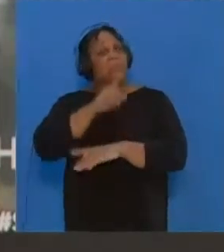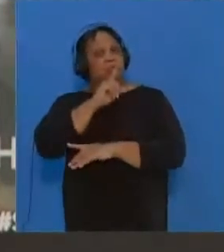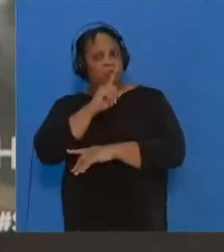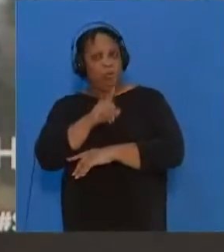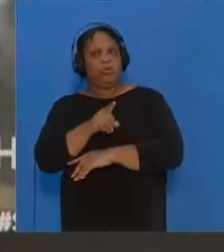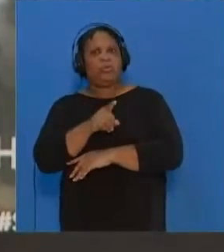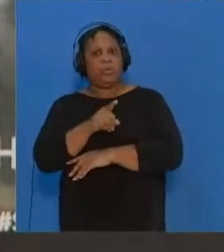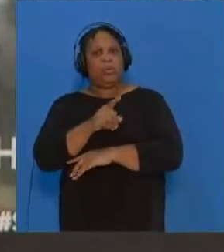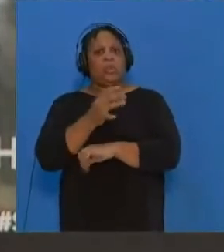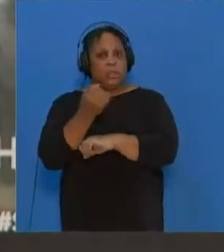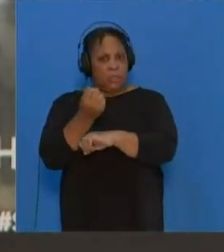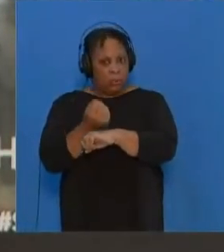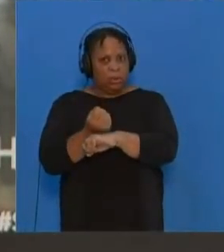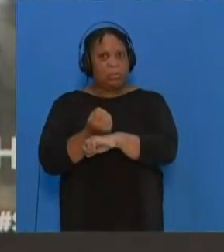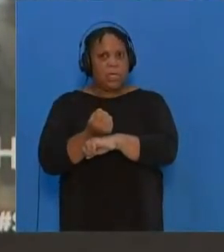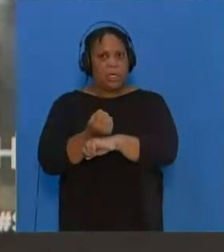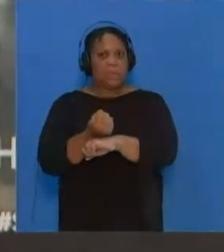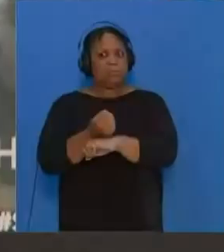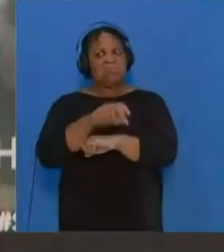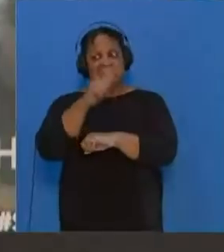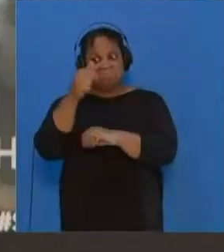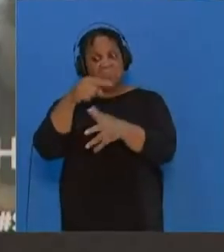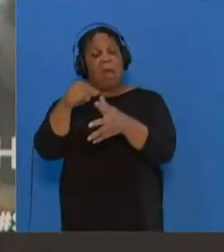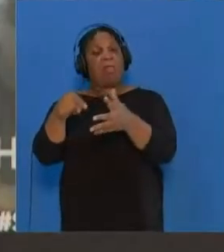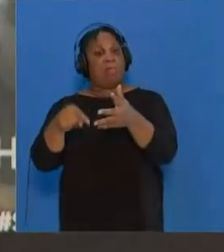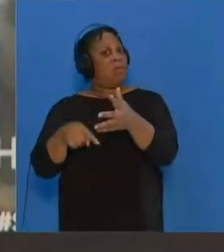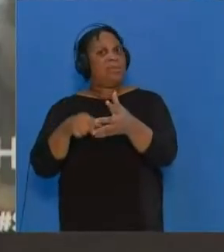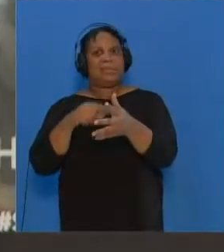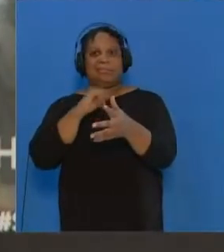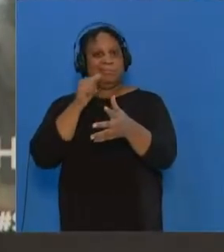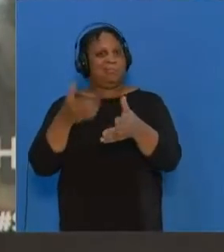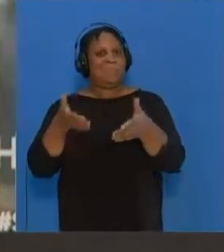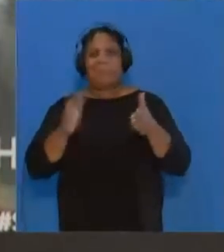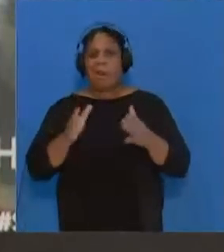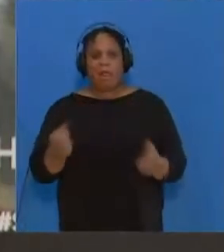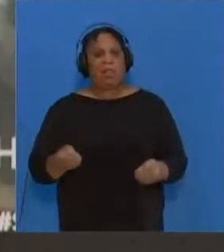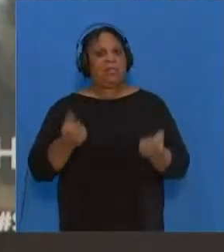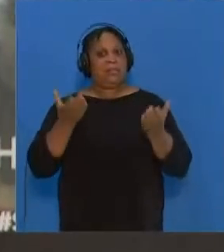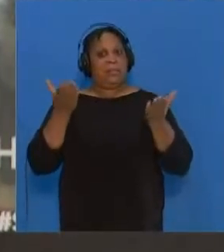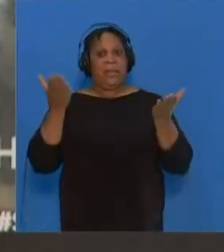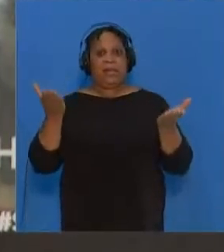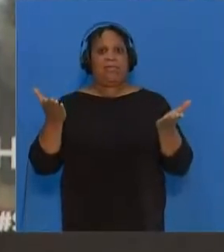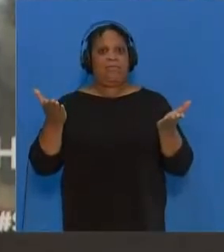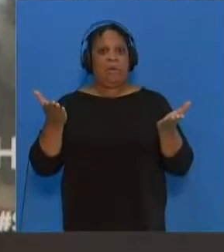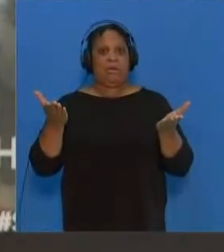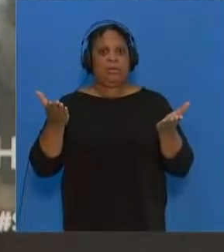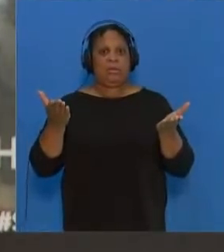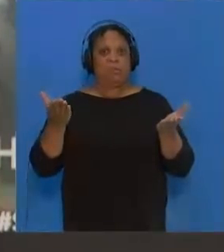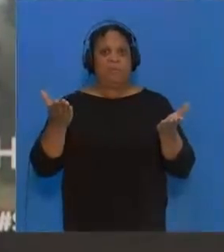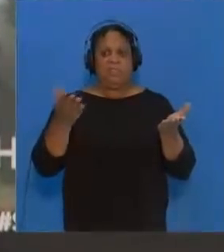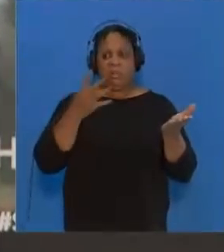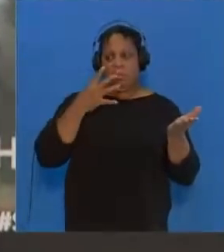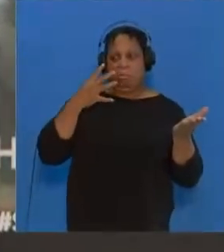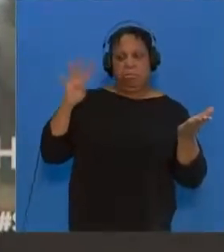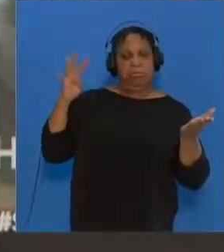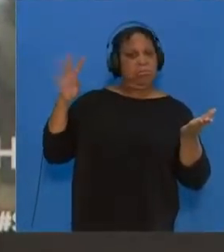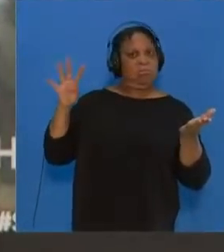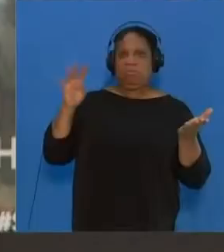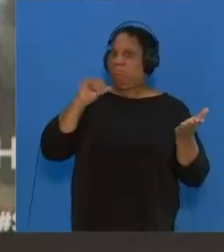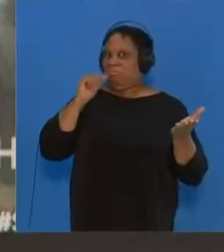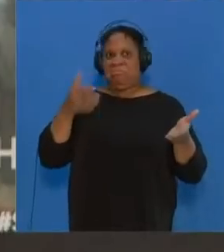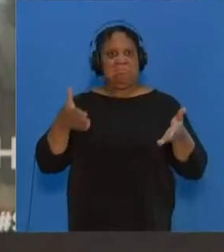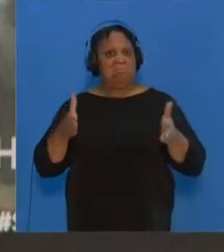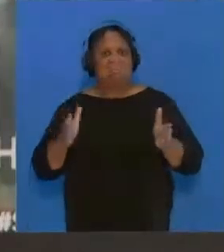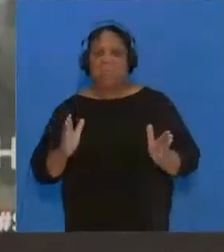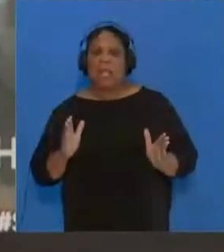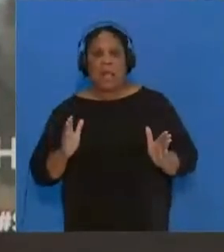we had shelter in place and other things. And I'm not going to allow those sacrifices just to go by the wayside. I'm not.